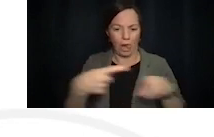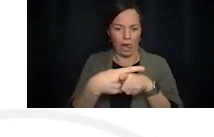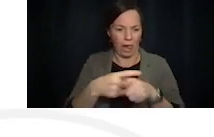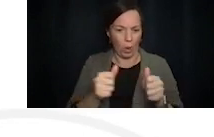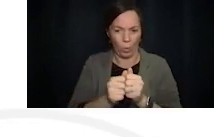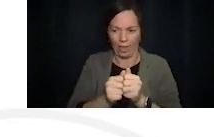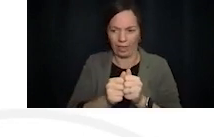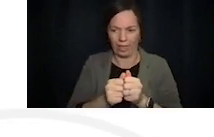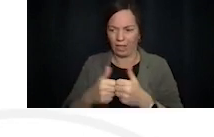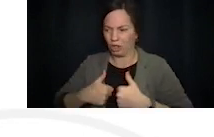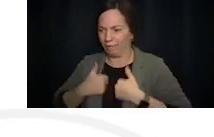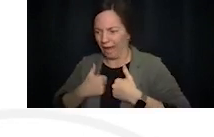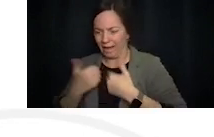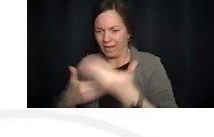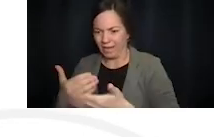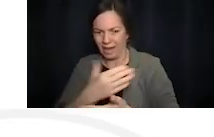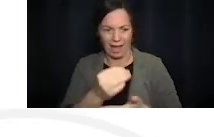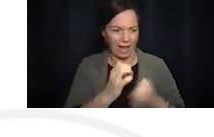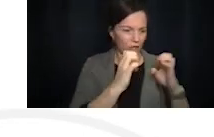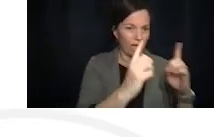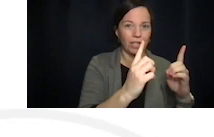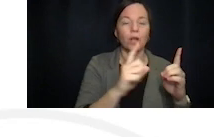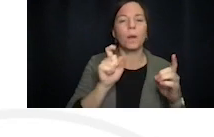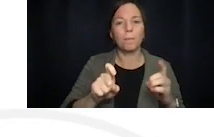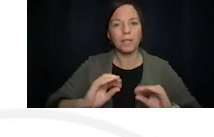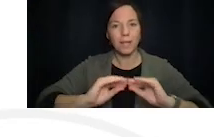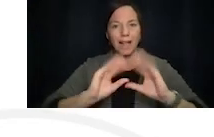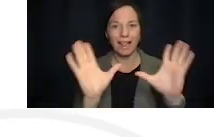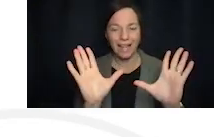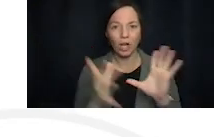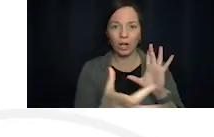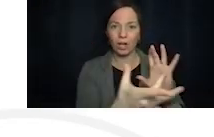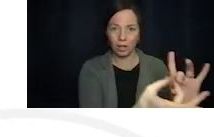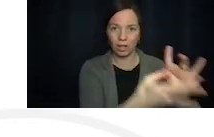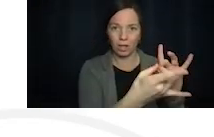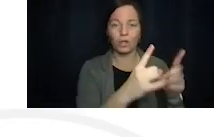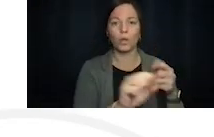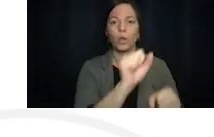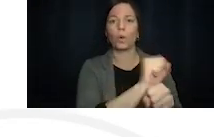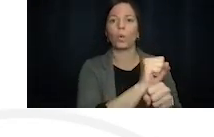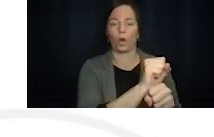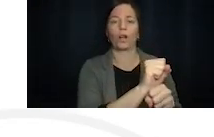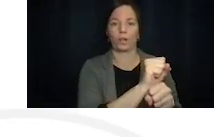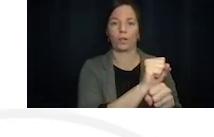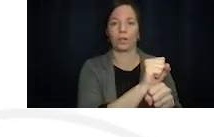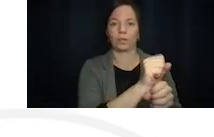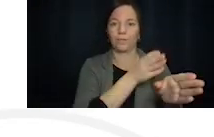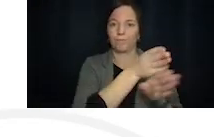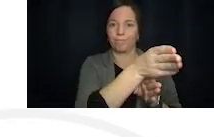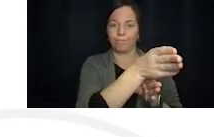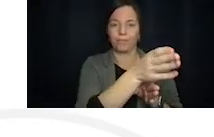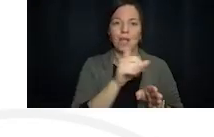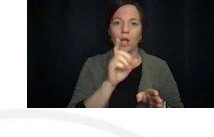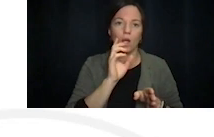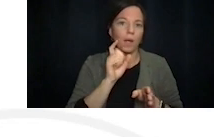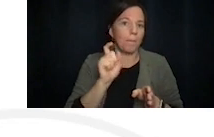their survival. And we have to make sure there is a clear tie to workforce, that they understand that there will be